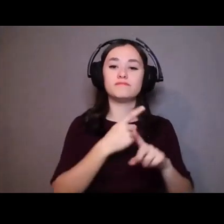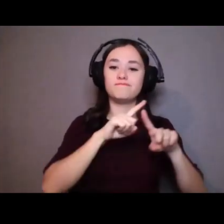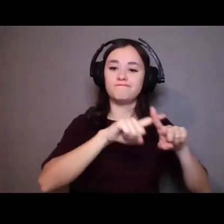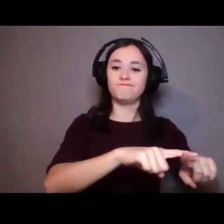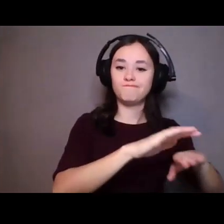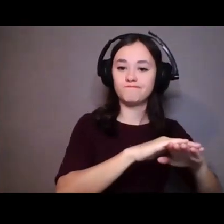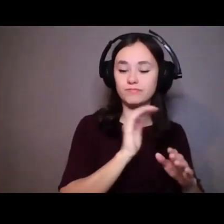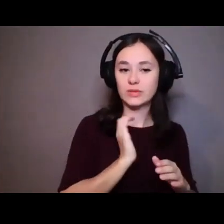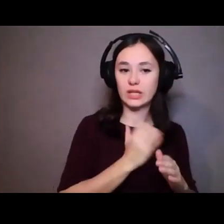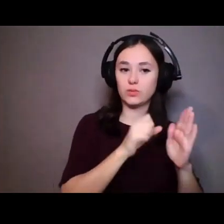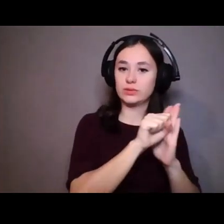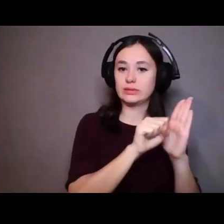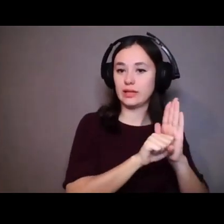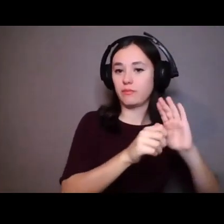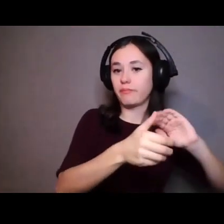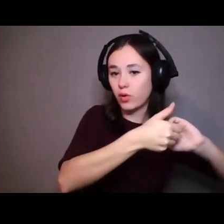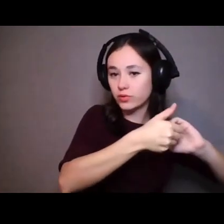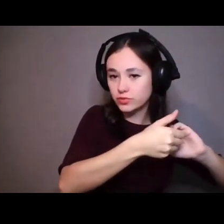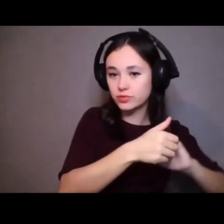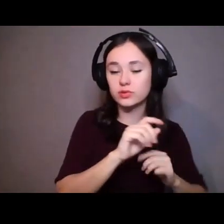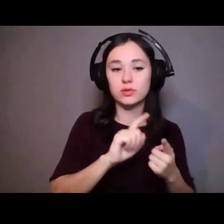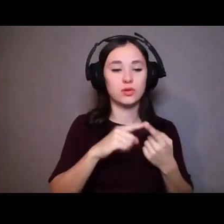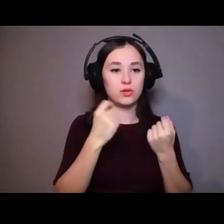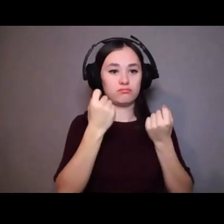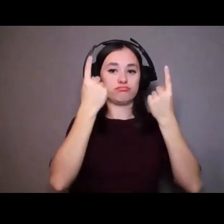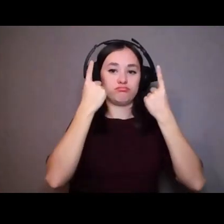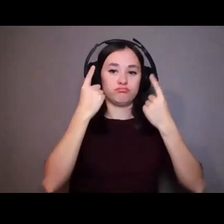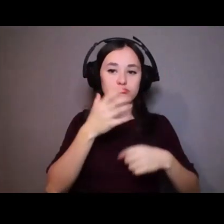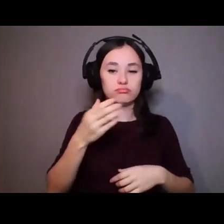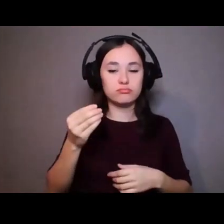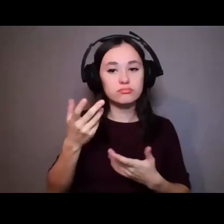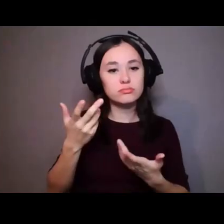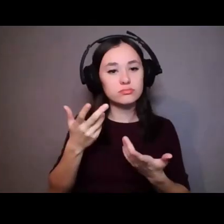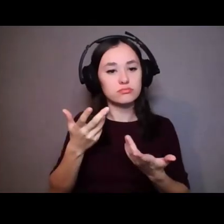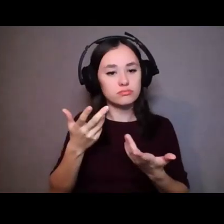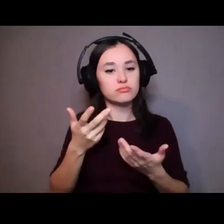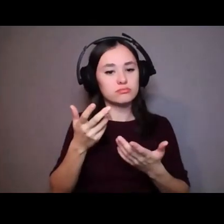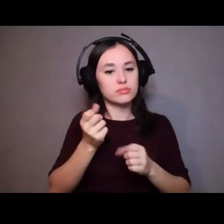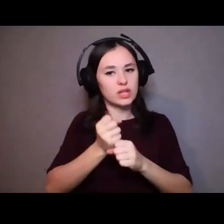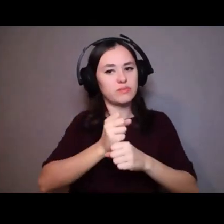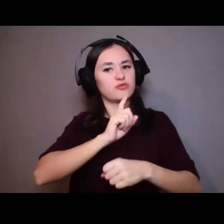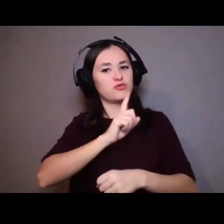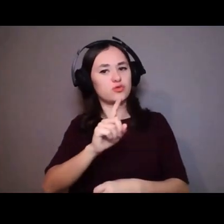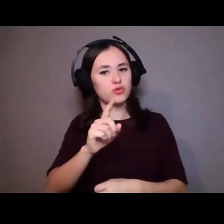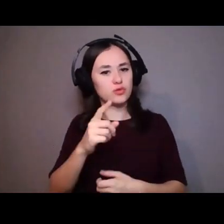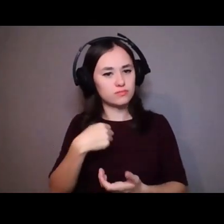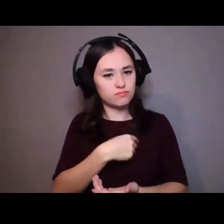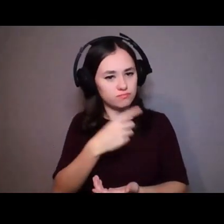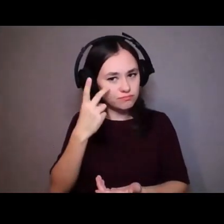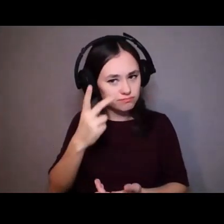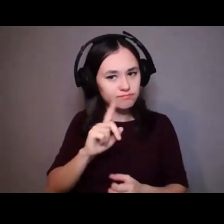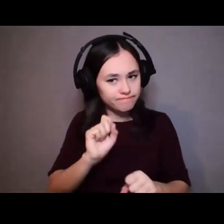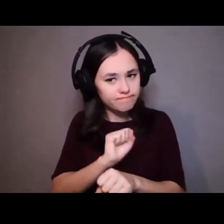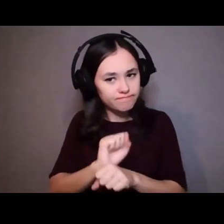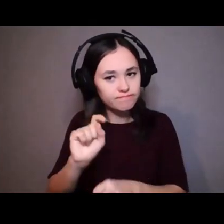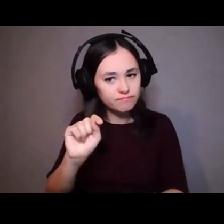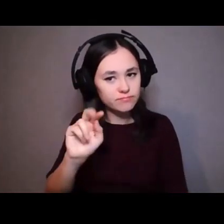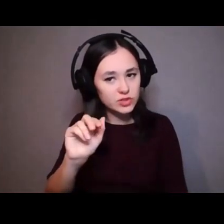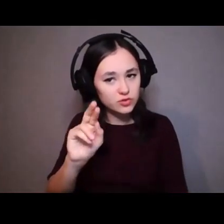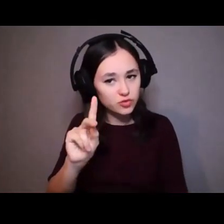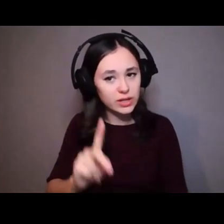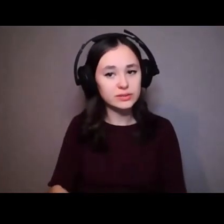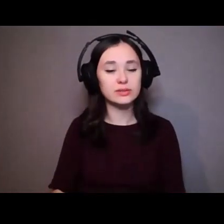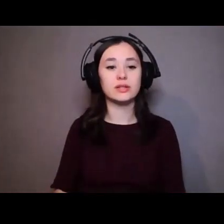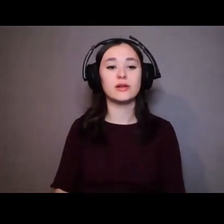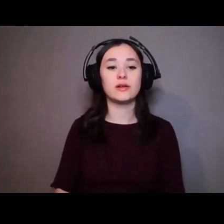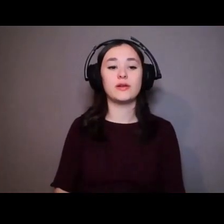to really contextualize it, to understand, and also to verify trends that we were seeing. If we can go to the next slide, though, I want to spend a moment